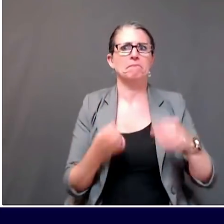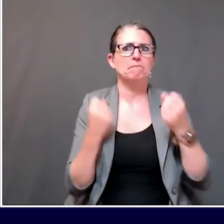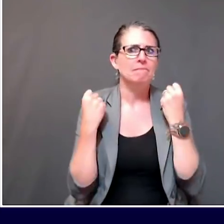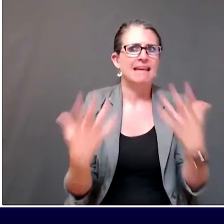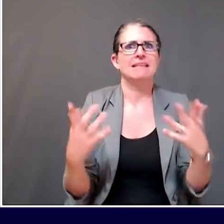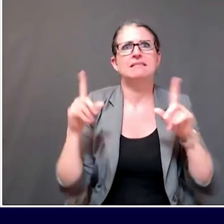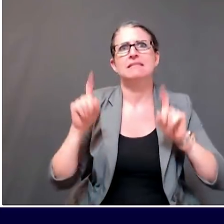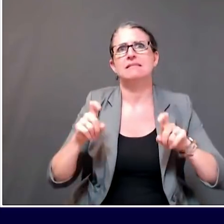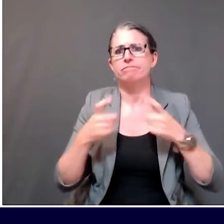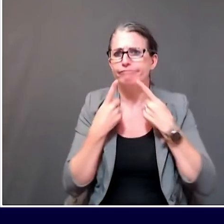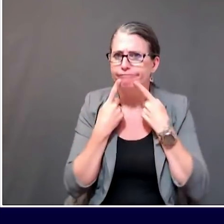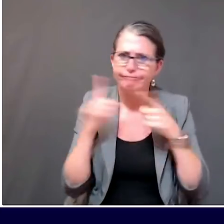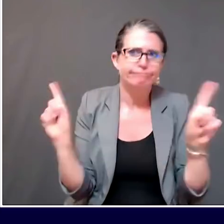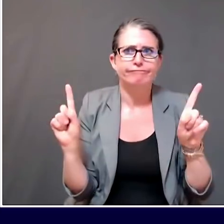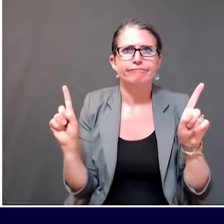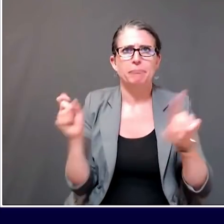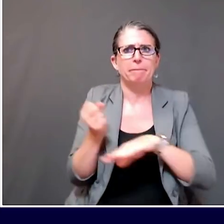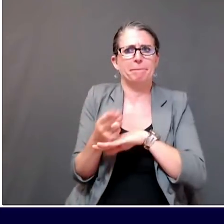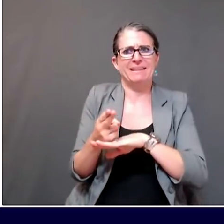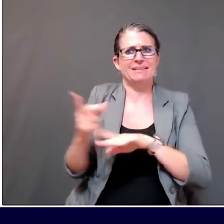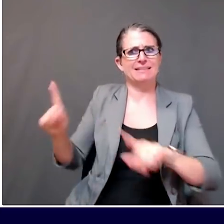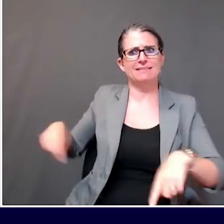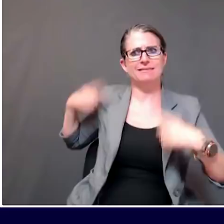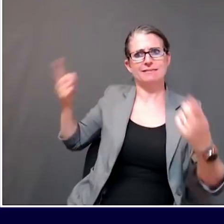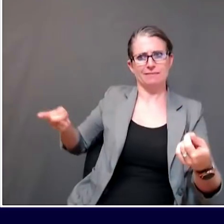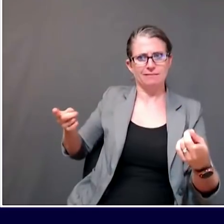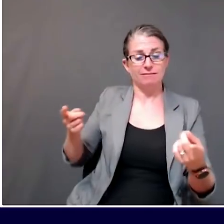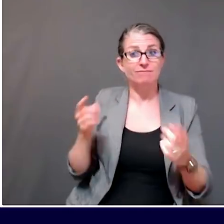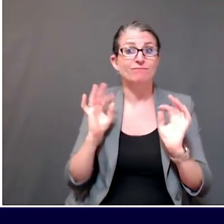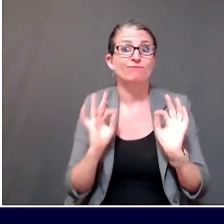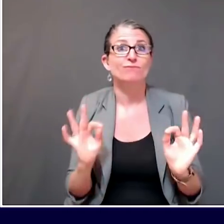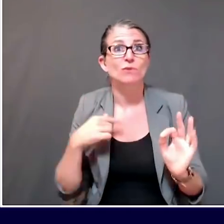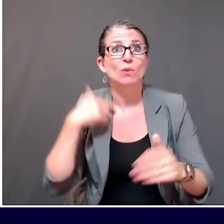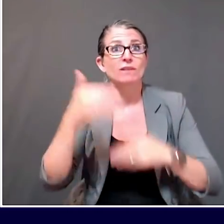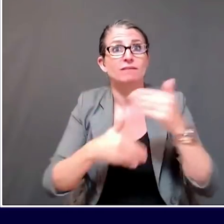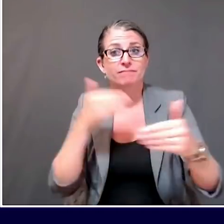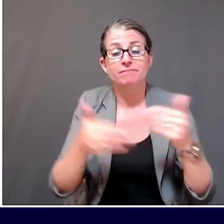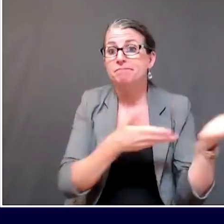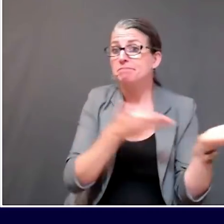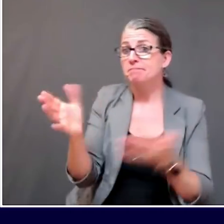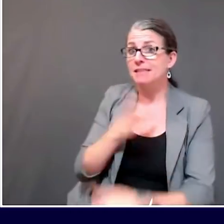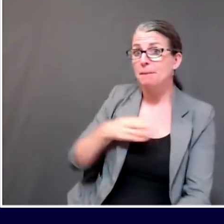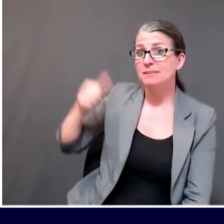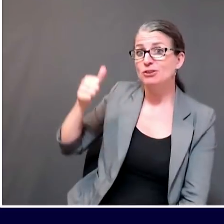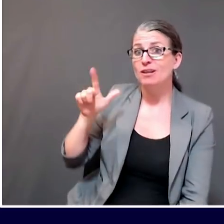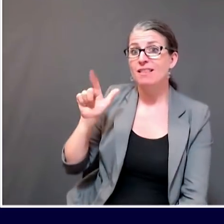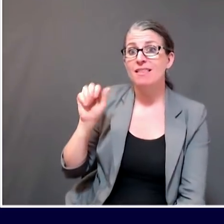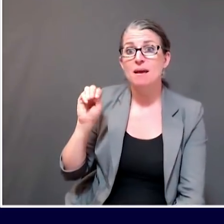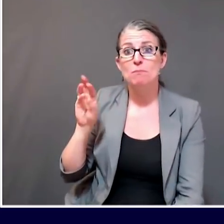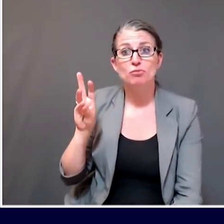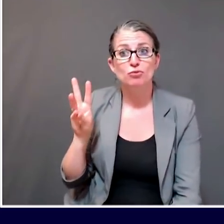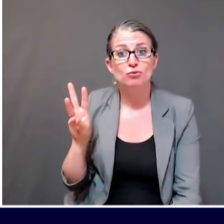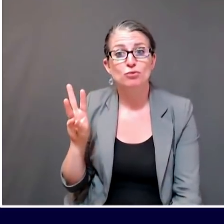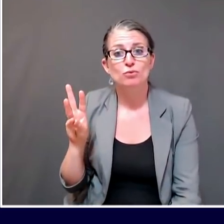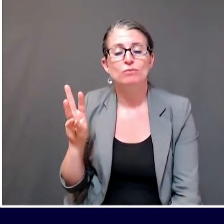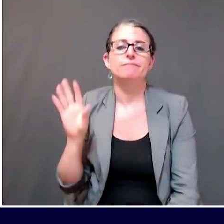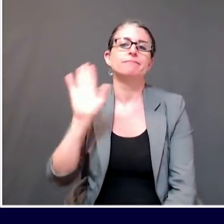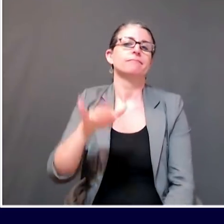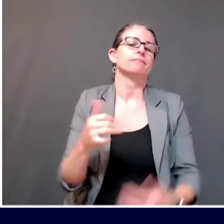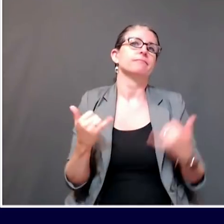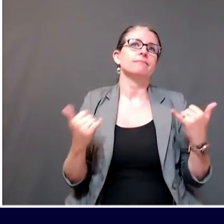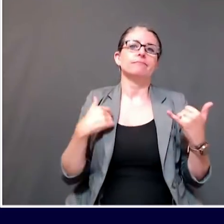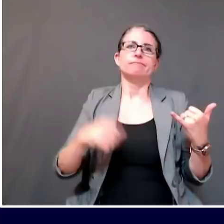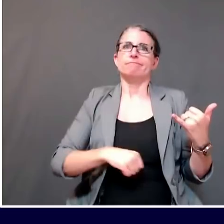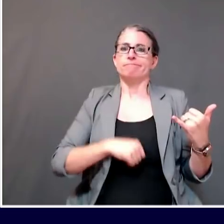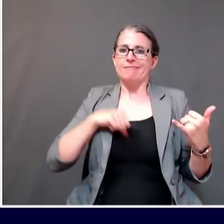Lambrew. Thank you, Dr. Shah. Today, I am proud to announce 3 advancements in